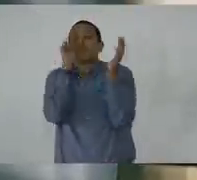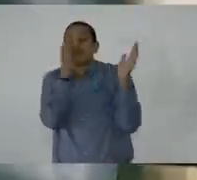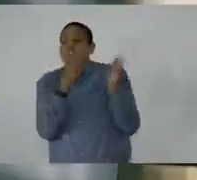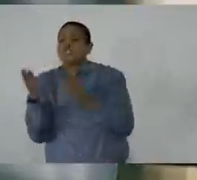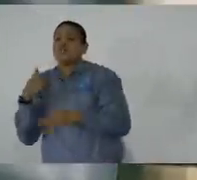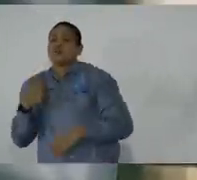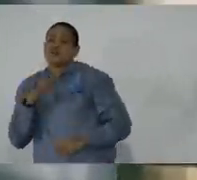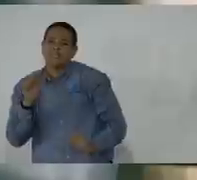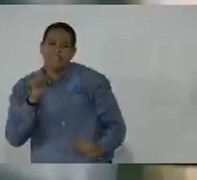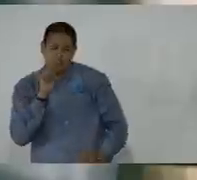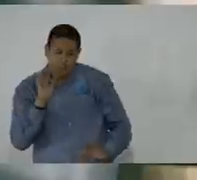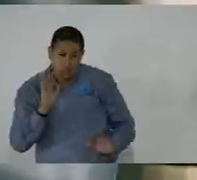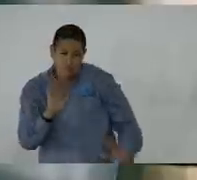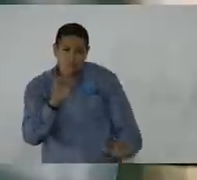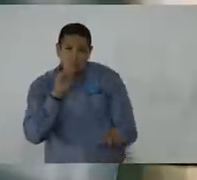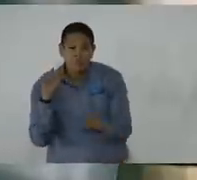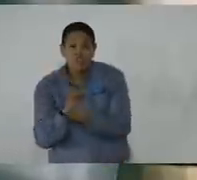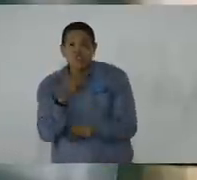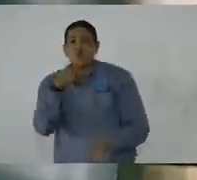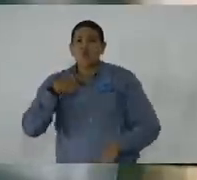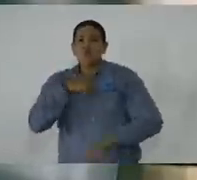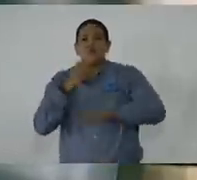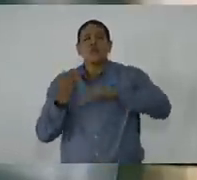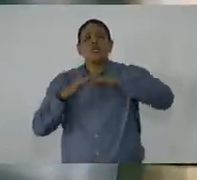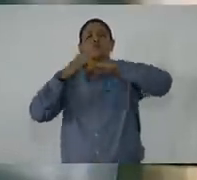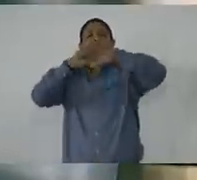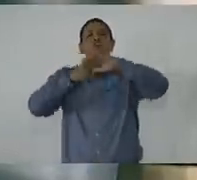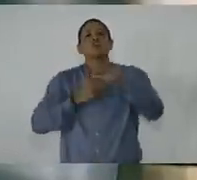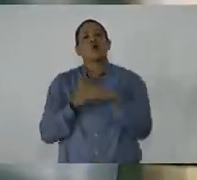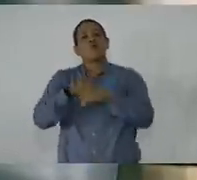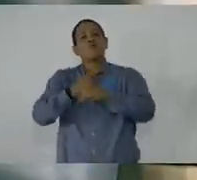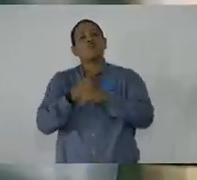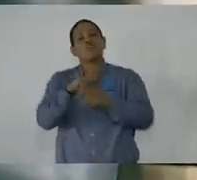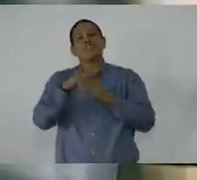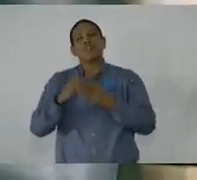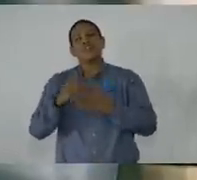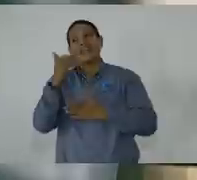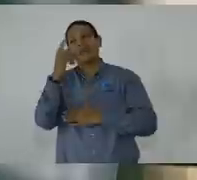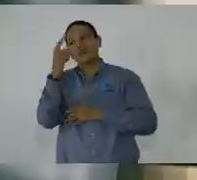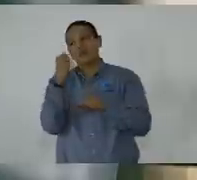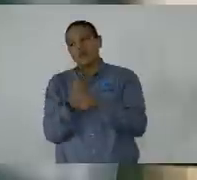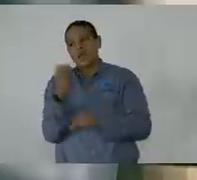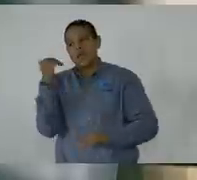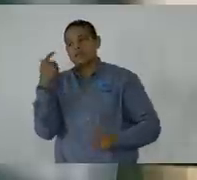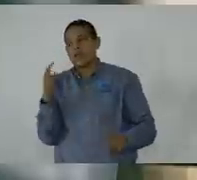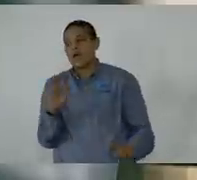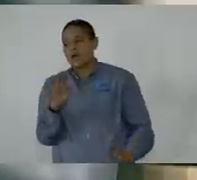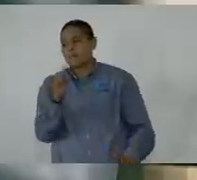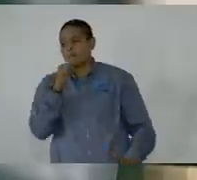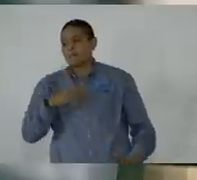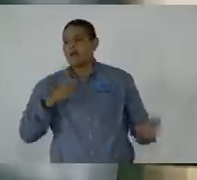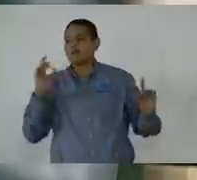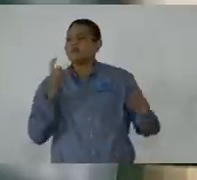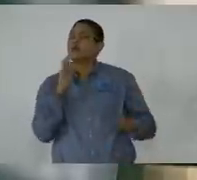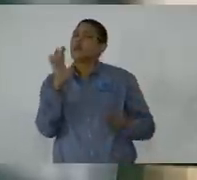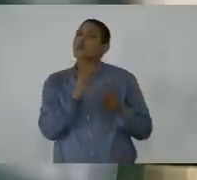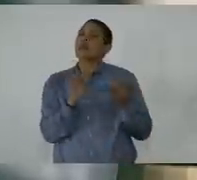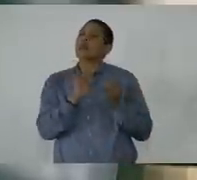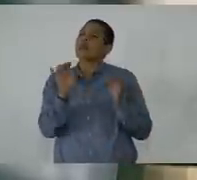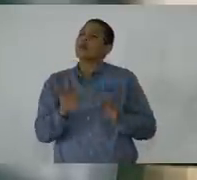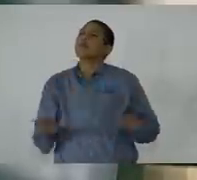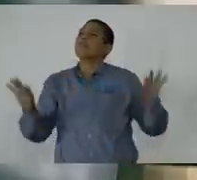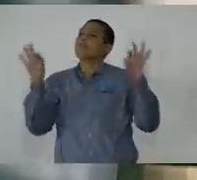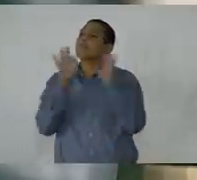can drive and ensure that we increase our production in the next year. Madam Speaker, I just want to mention a very